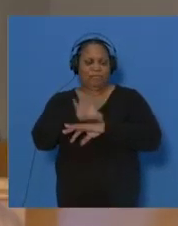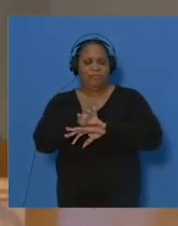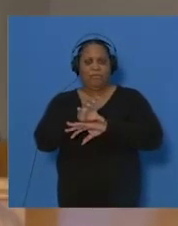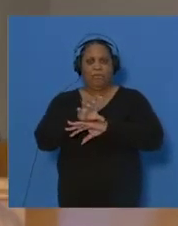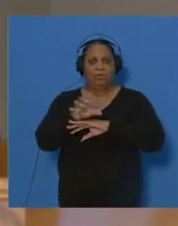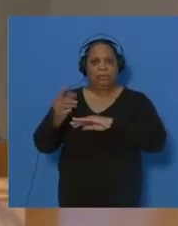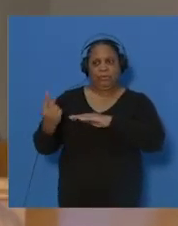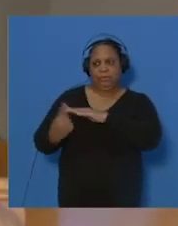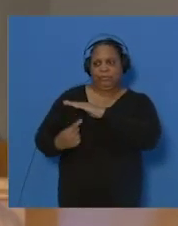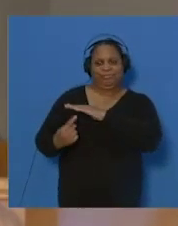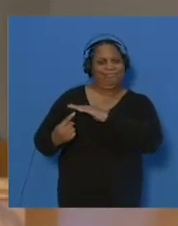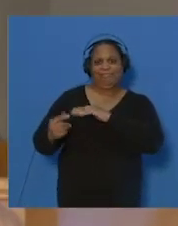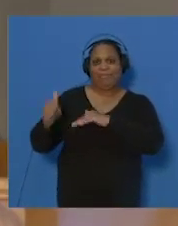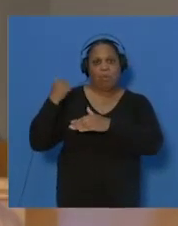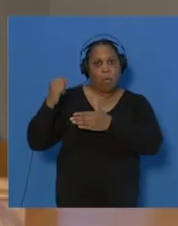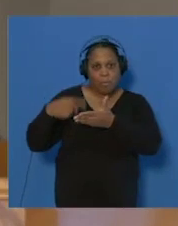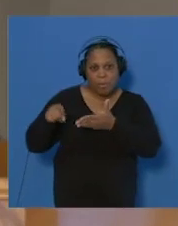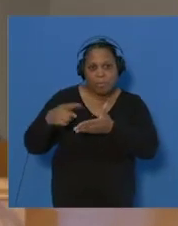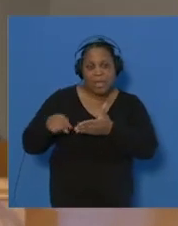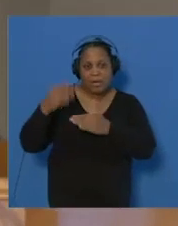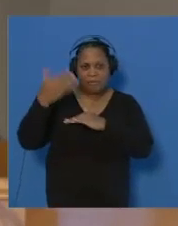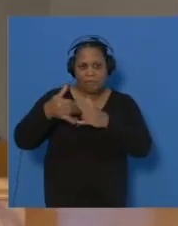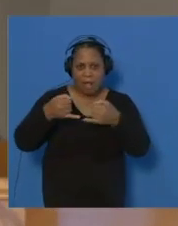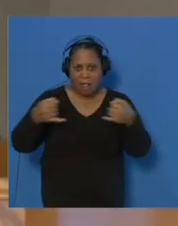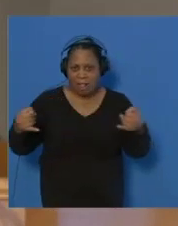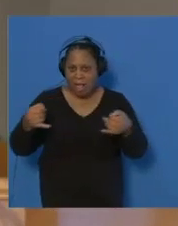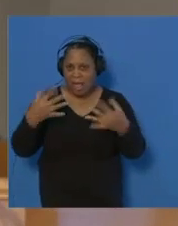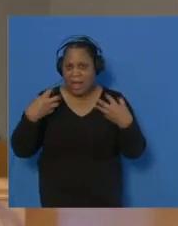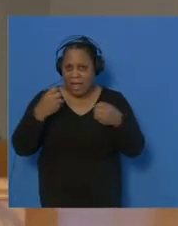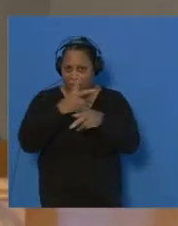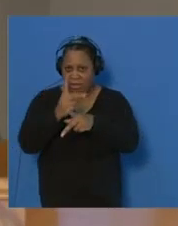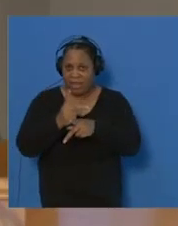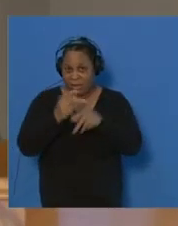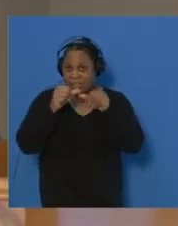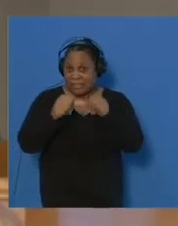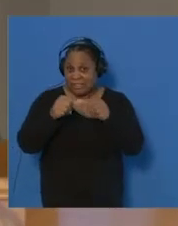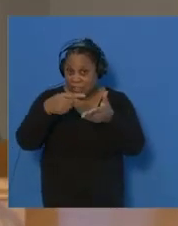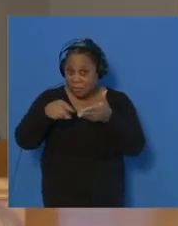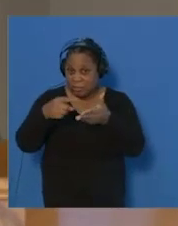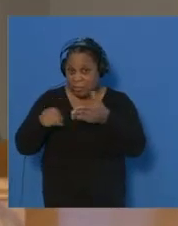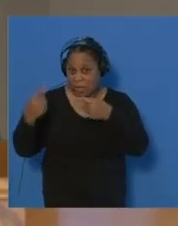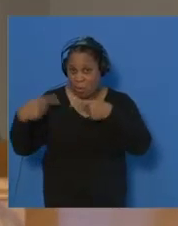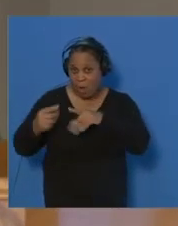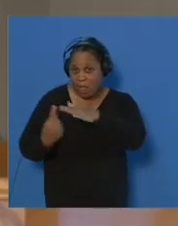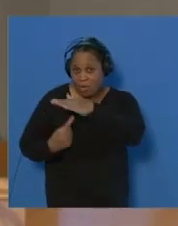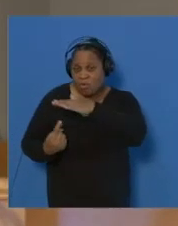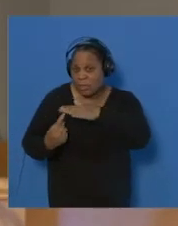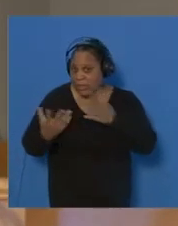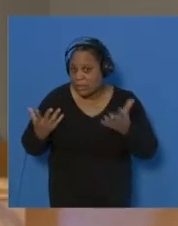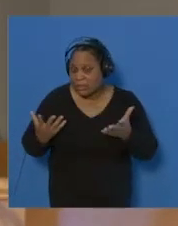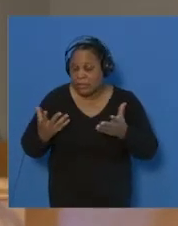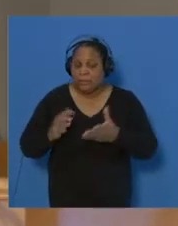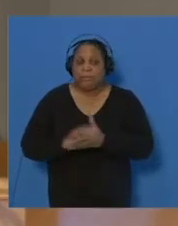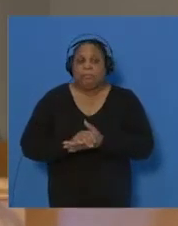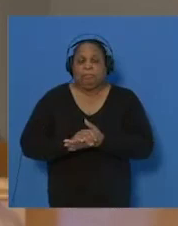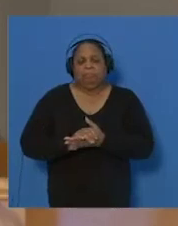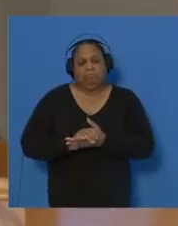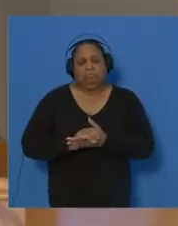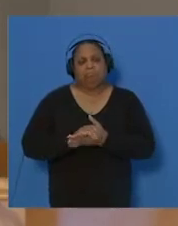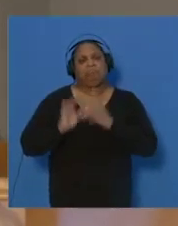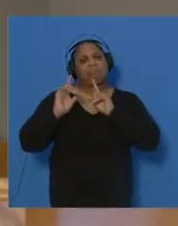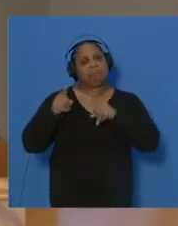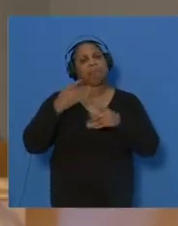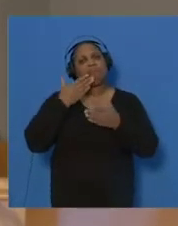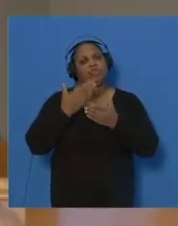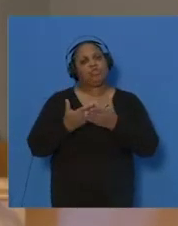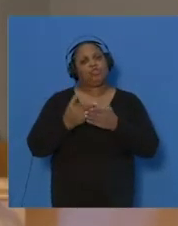worried they will not get paid. Would frontline healthcare workers continue to get paid while in quarantine? That is a good question, and I want to answer